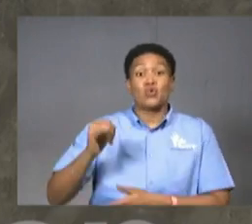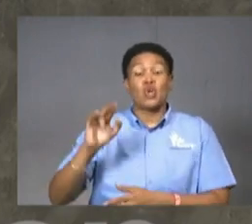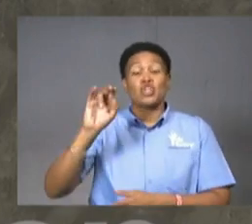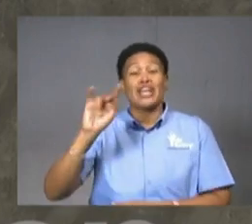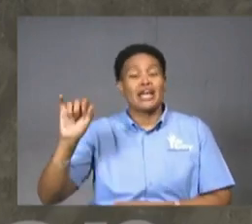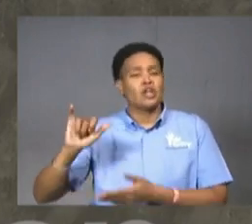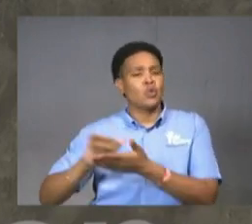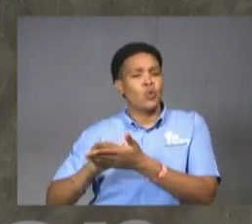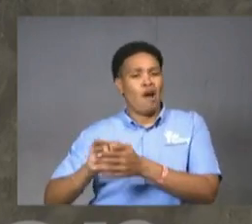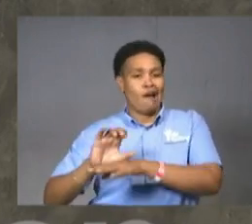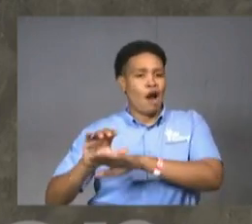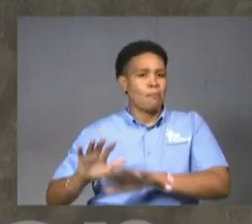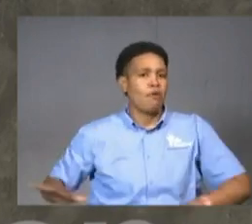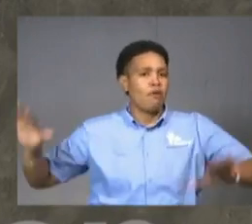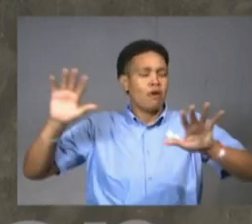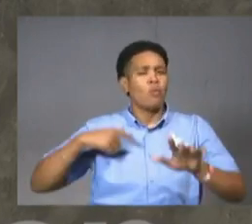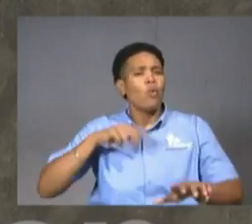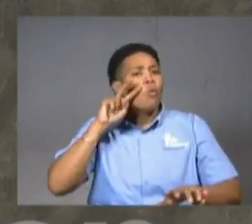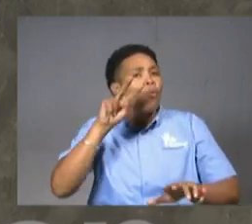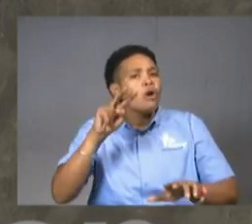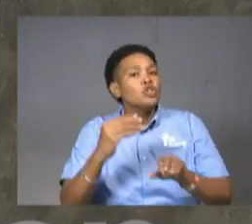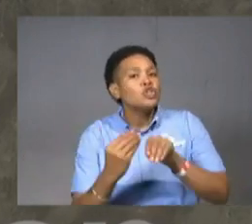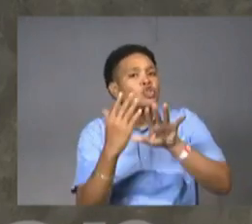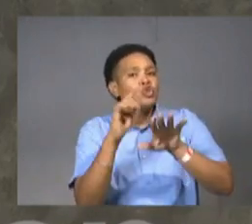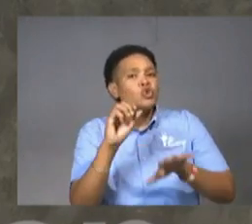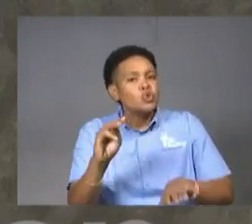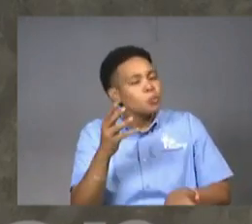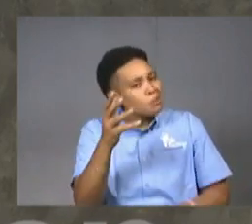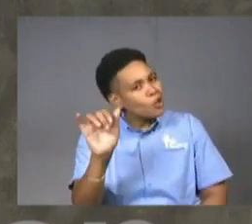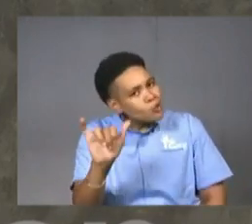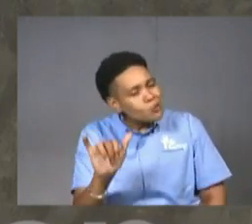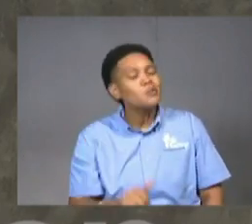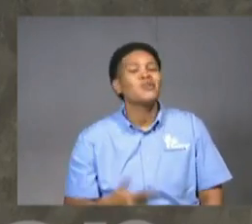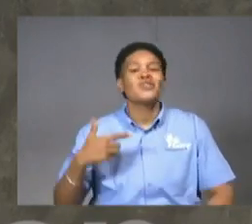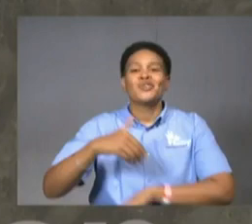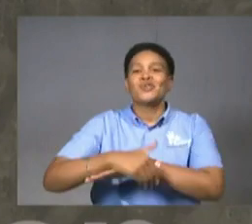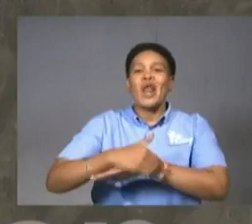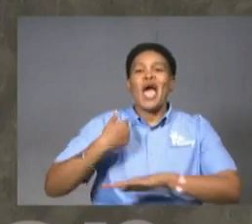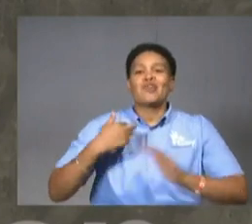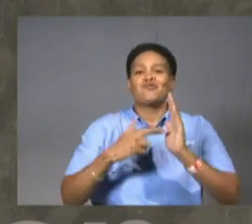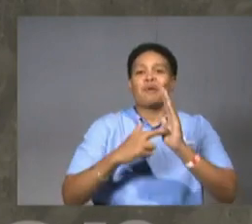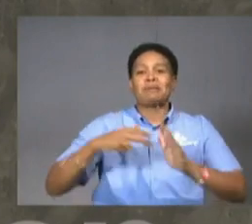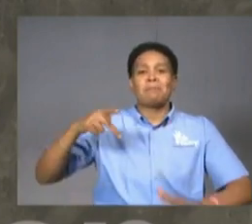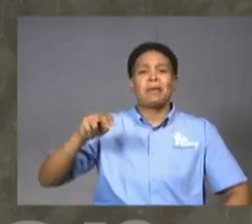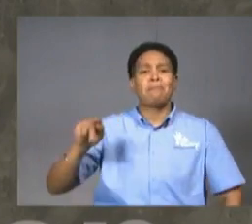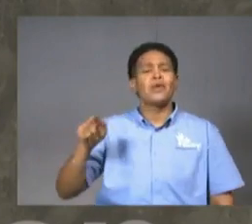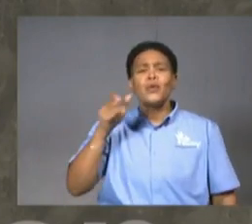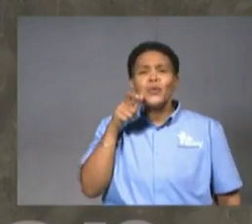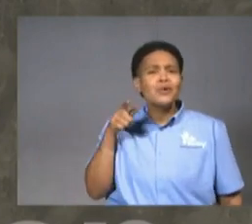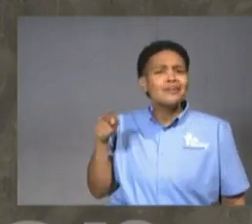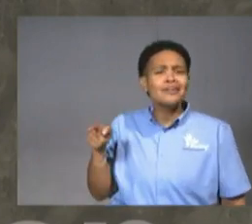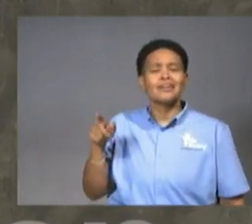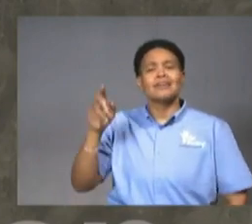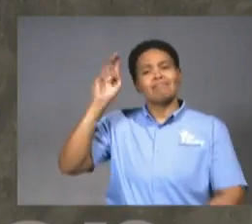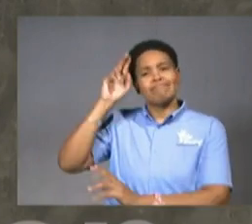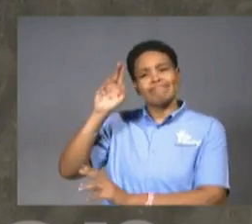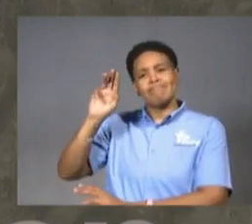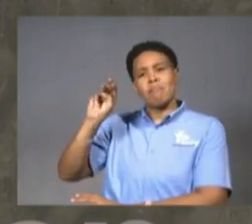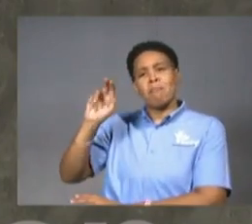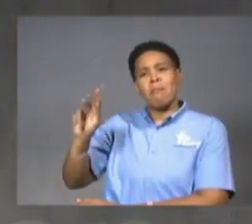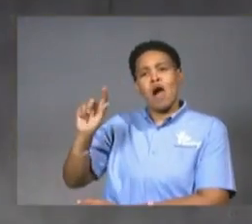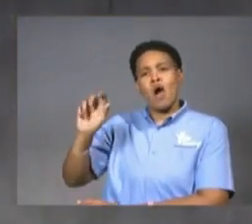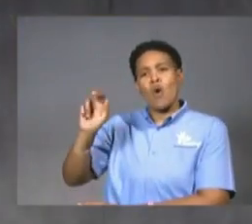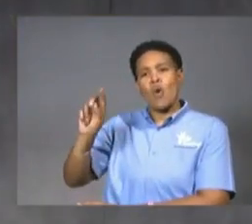watching via Zoom in our debate watches. Tonight, representing the People's National Party is Mr. Mark